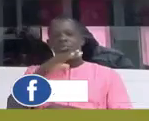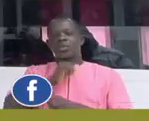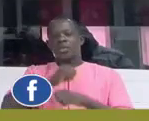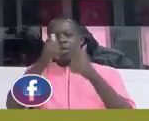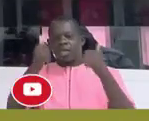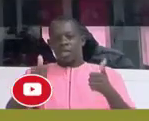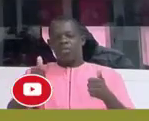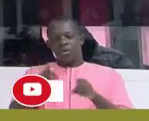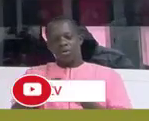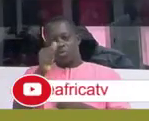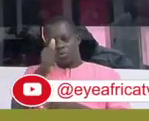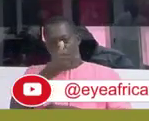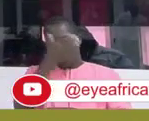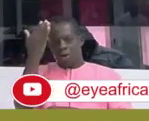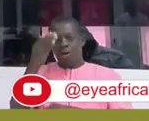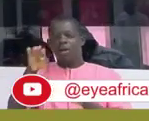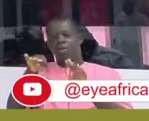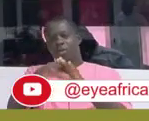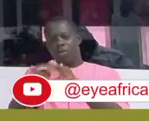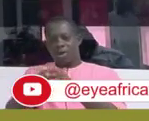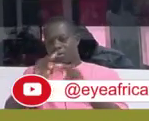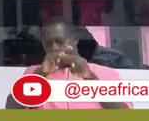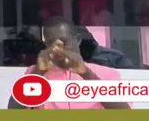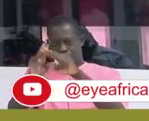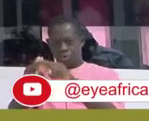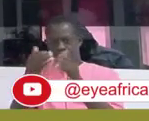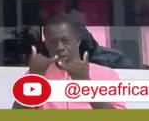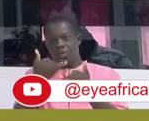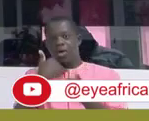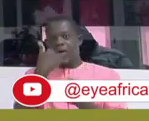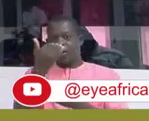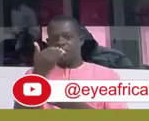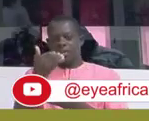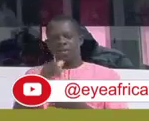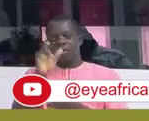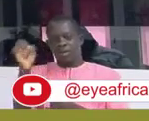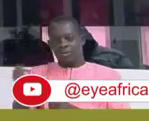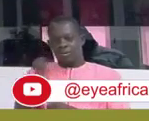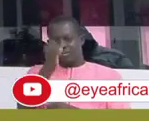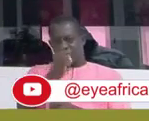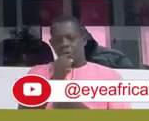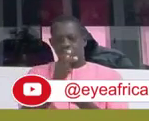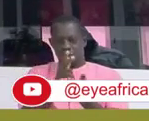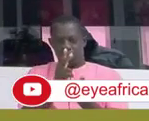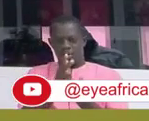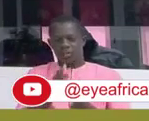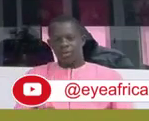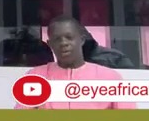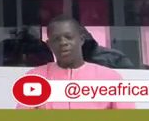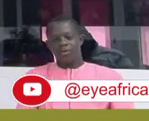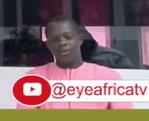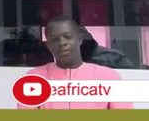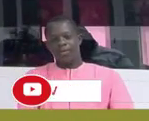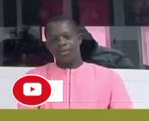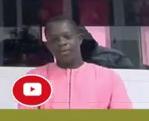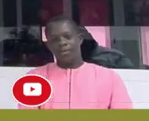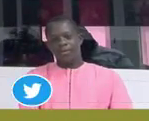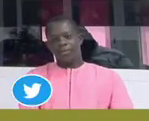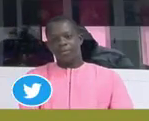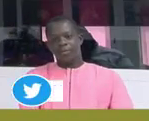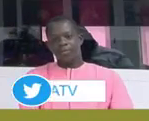the audience. May I ask that the witness beet into the hearing? Thank you. Thank you.